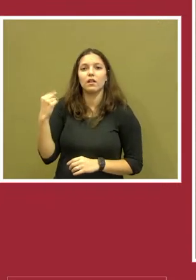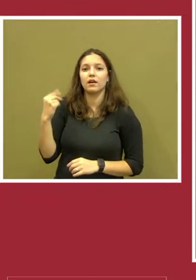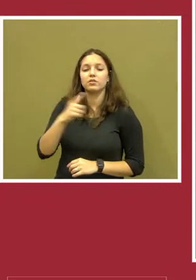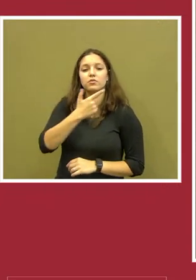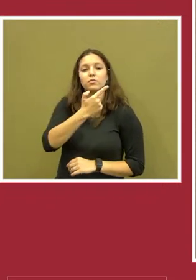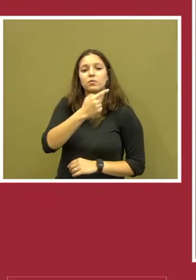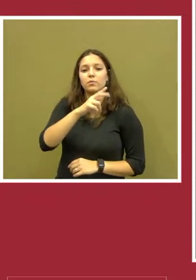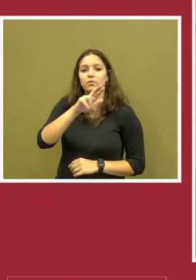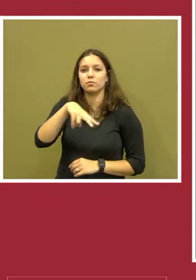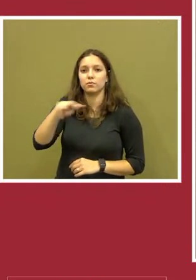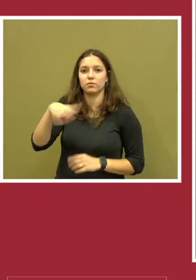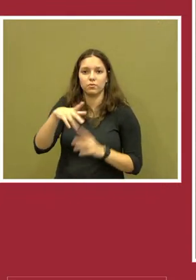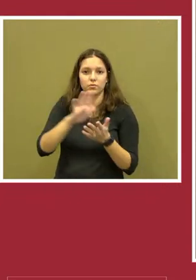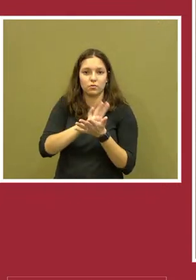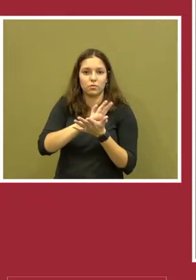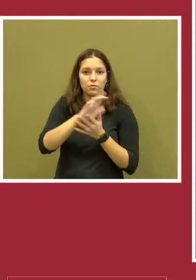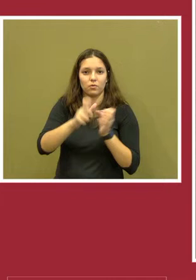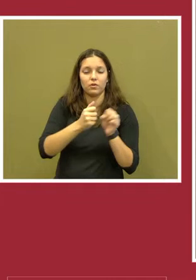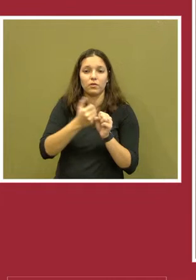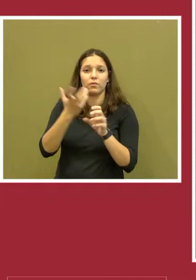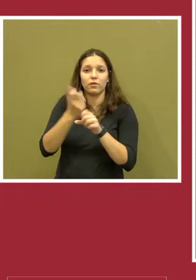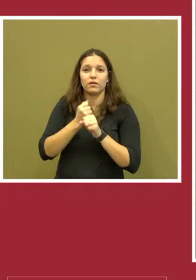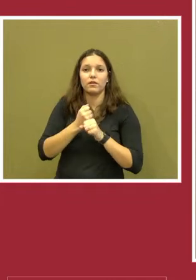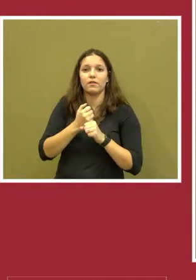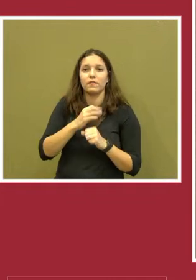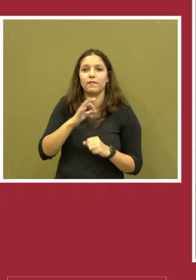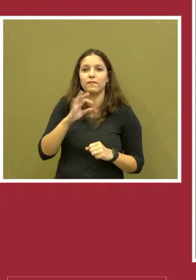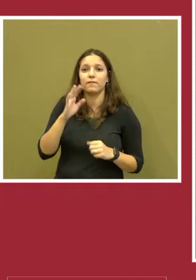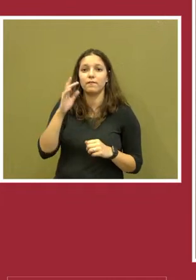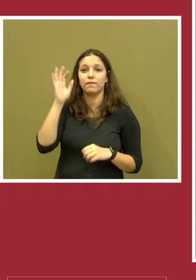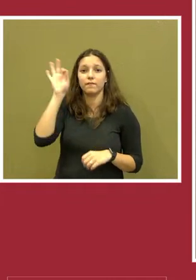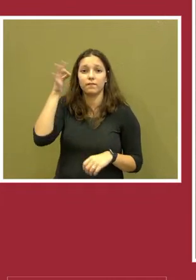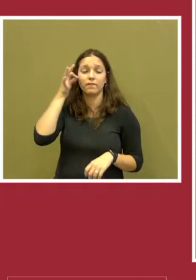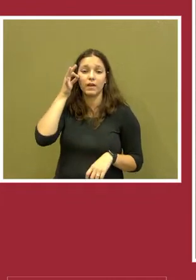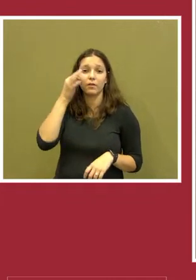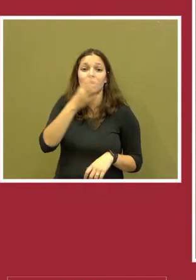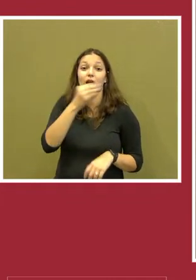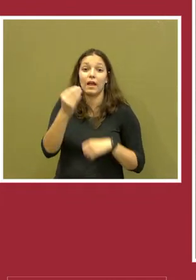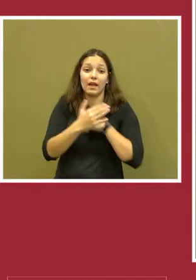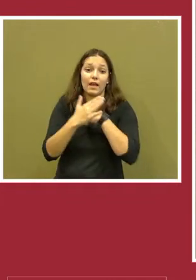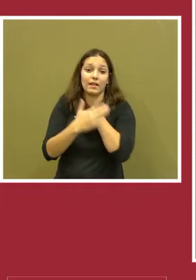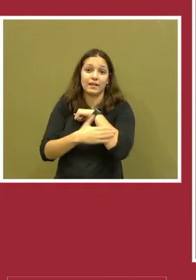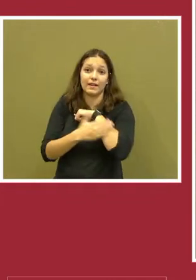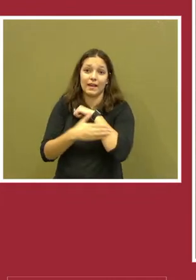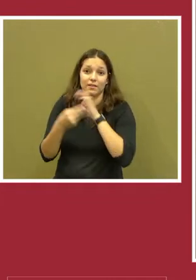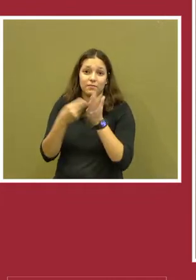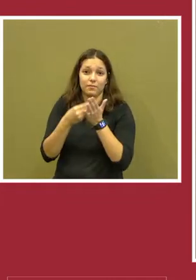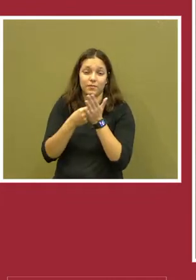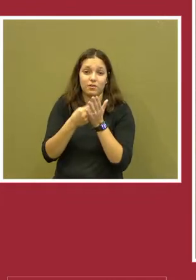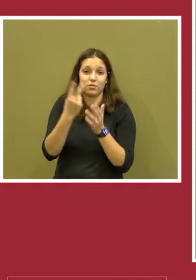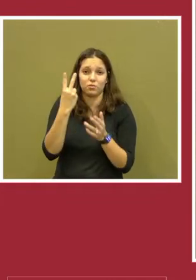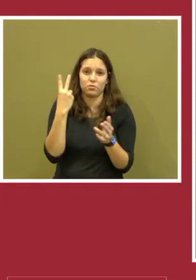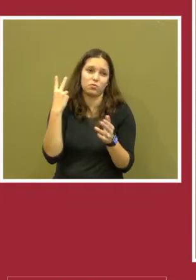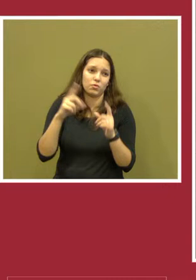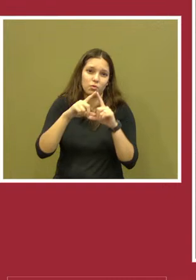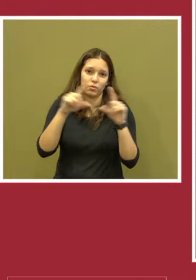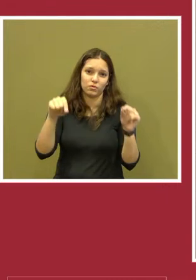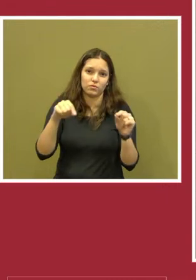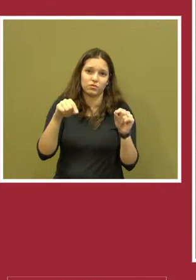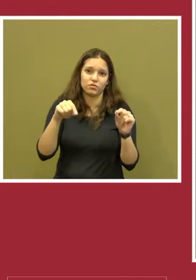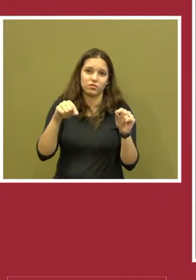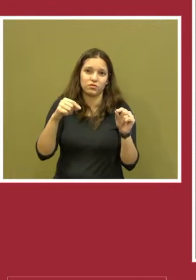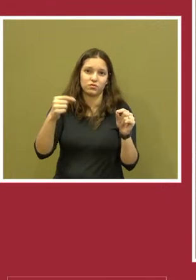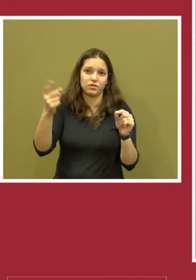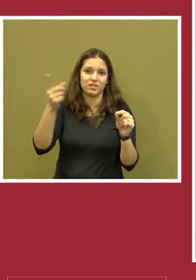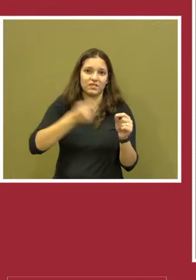year, we received federal forest fees as well as county revenues in two checks during the course of the year, and those